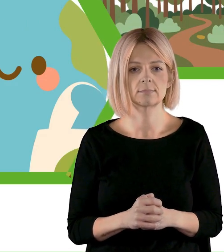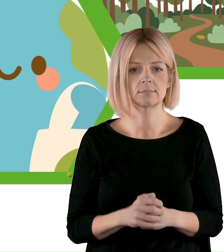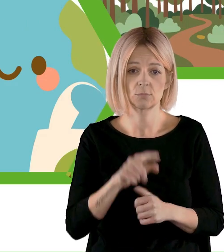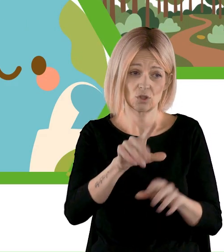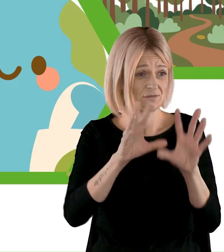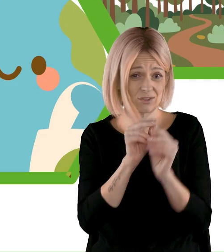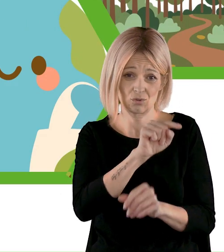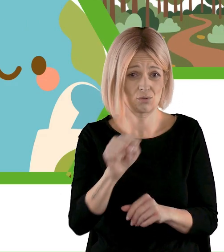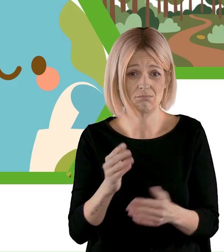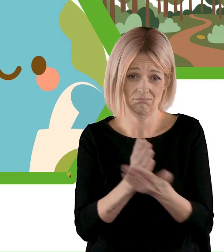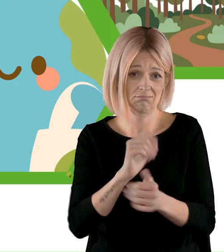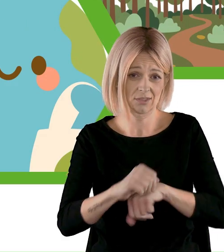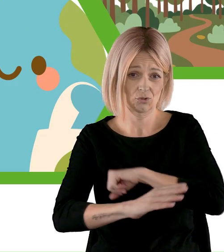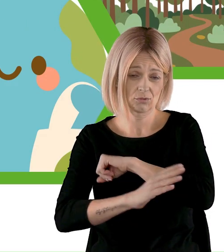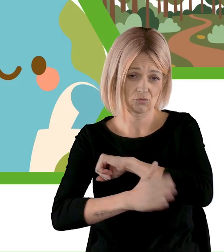every day.